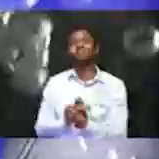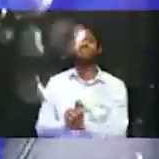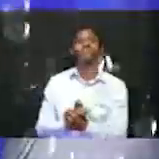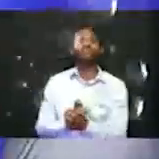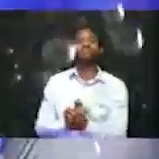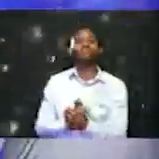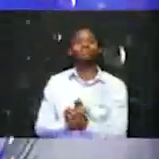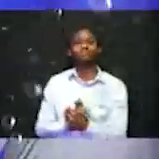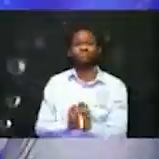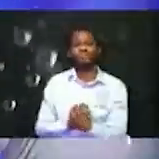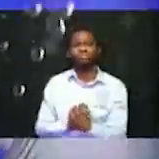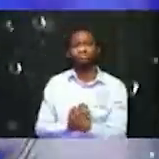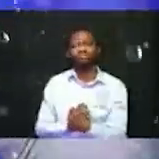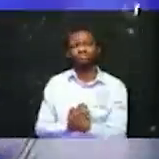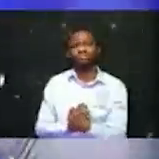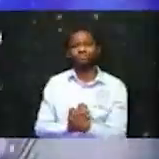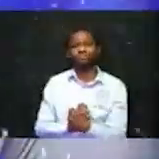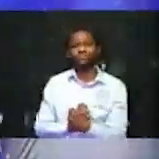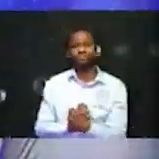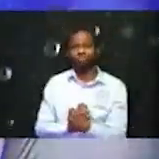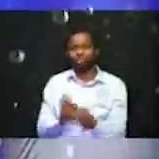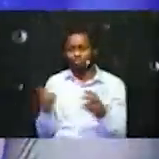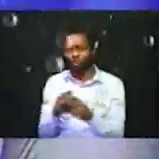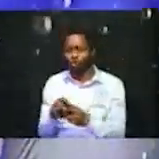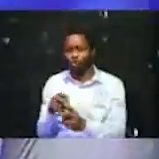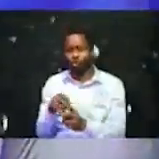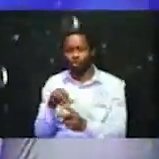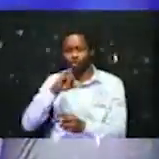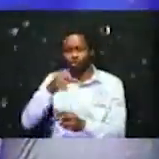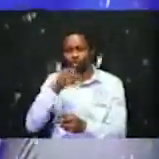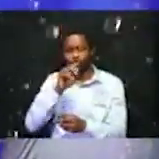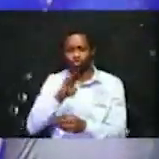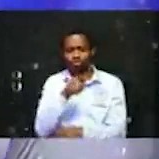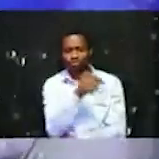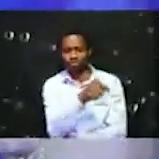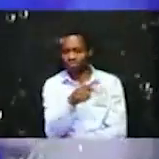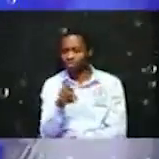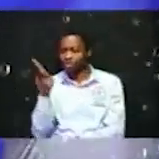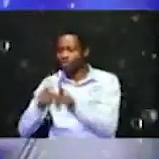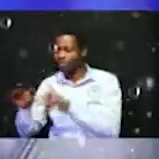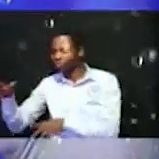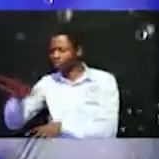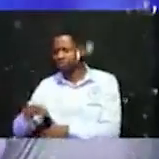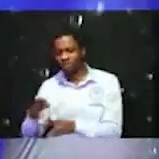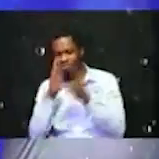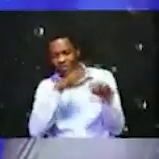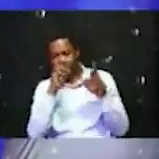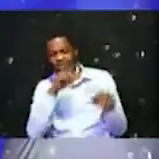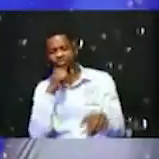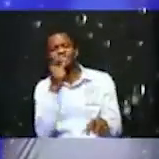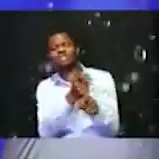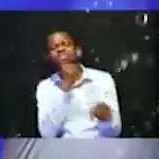so meje no. So the respect is not just coming to him, it is based on something, it is founded on who he is, good